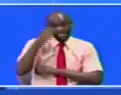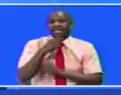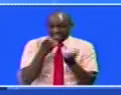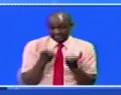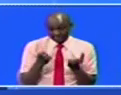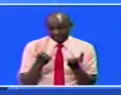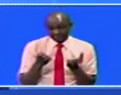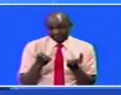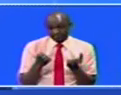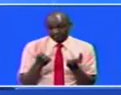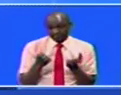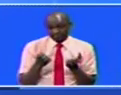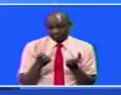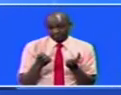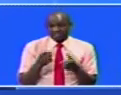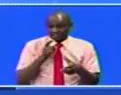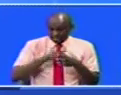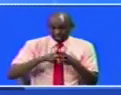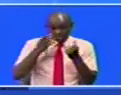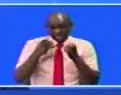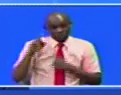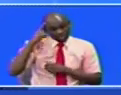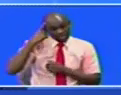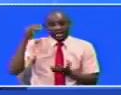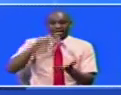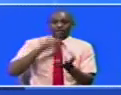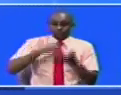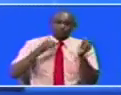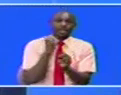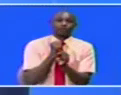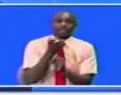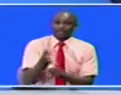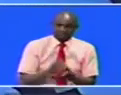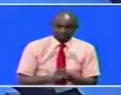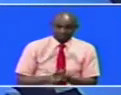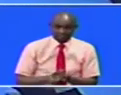needs, then we need to rethink again what we are doing.